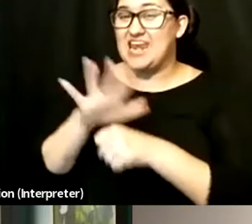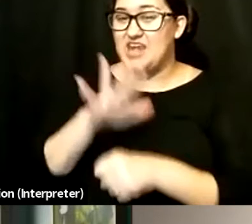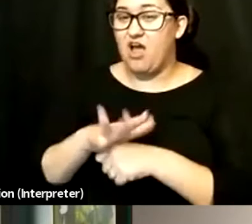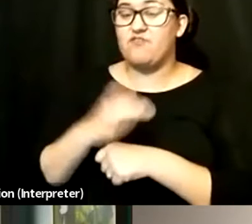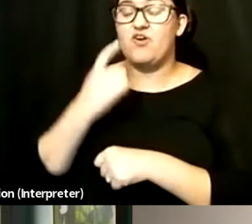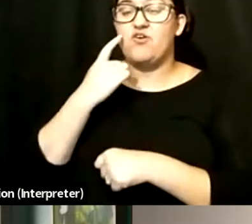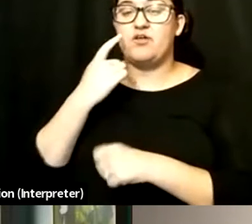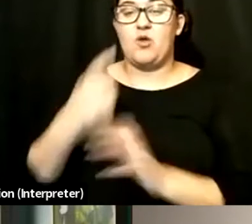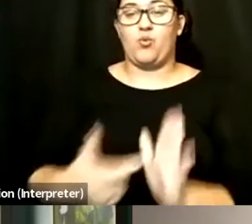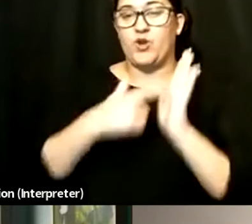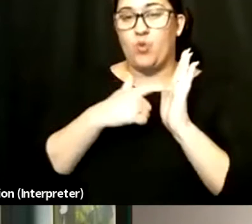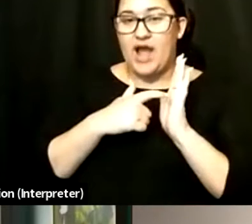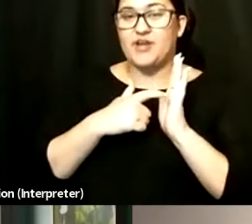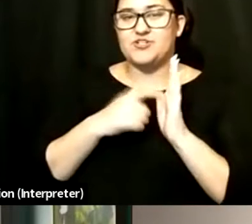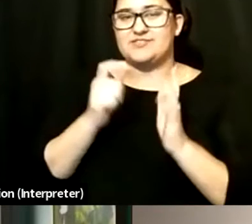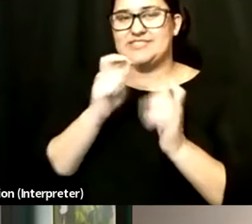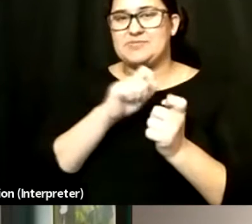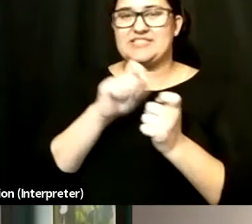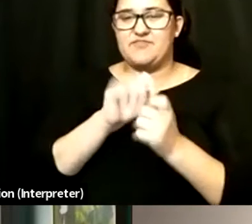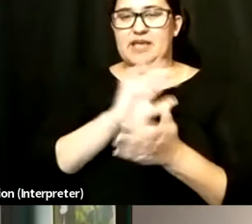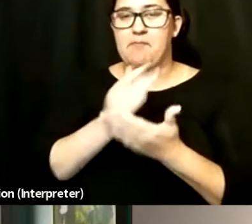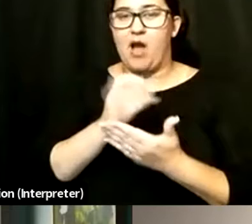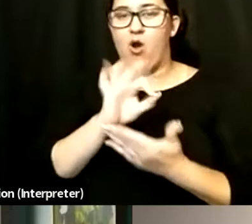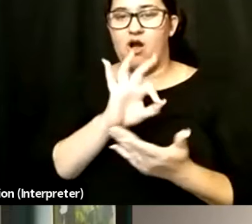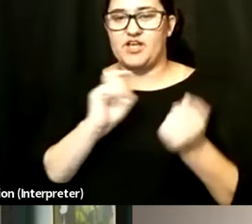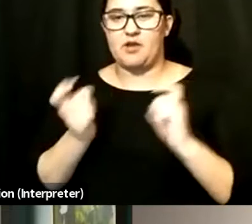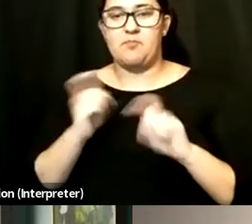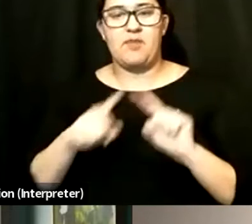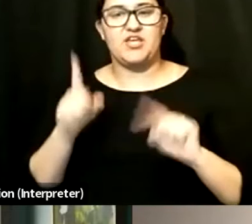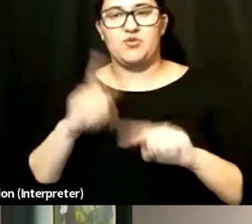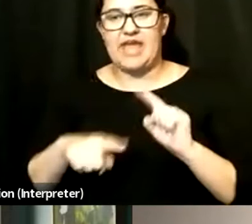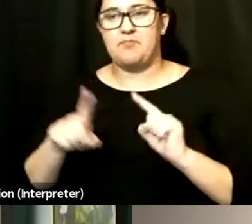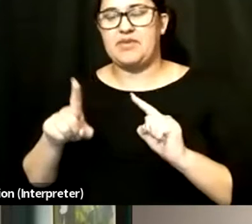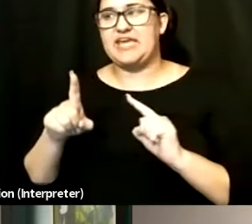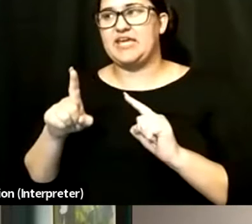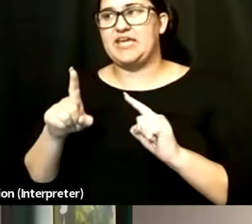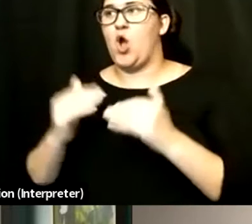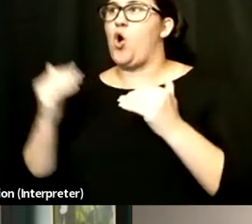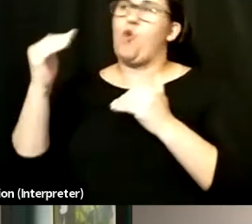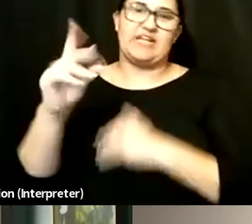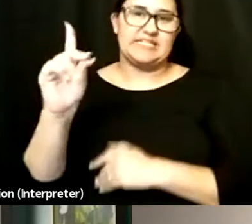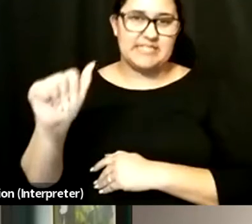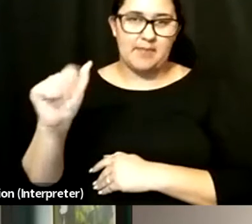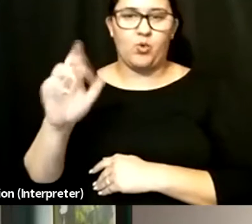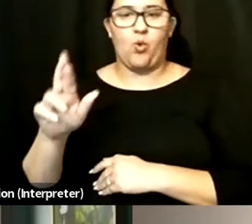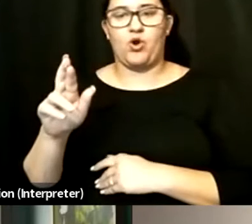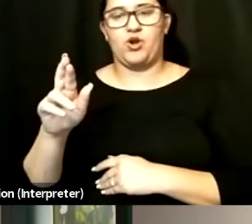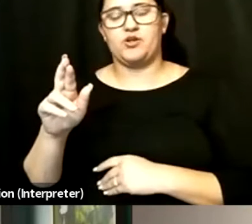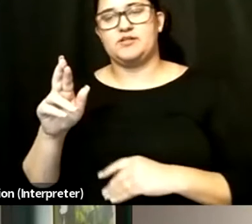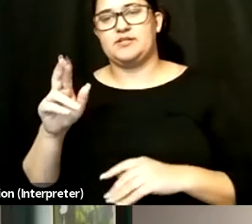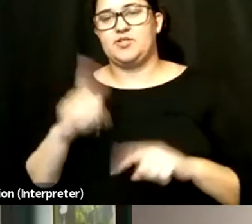require specific accommodations, but you can't be too disabled or you can miss out on services